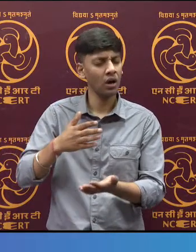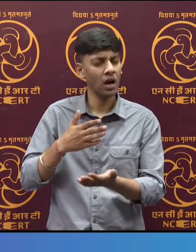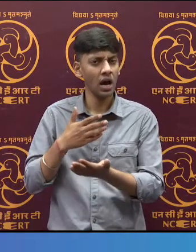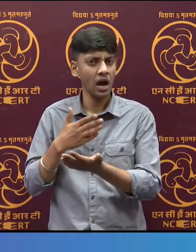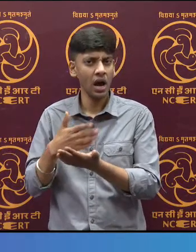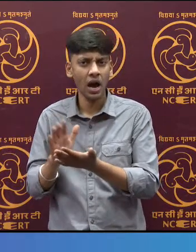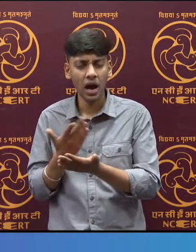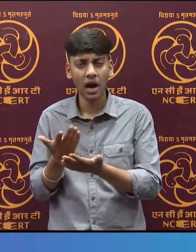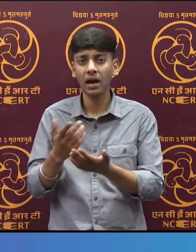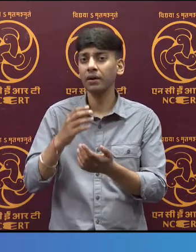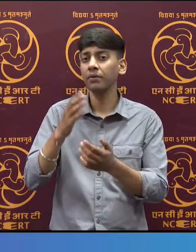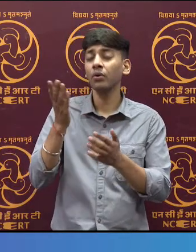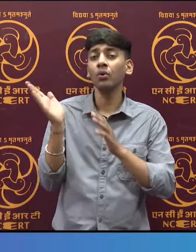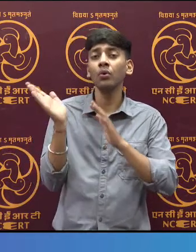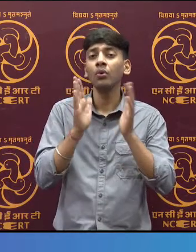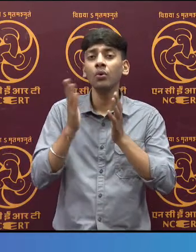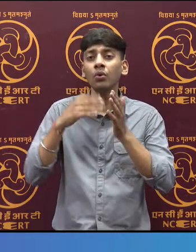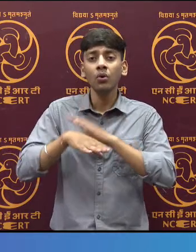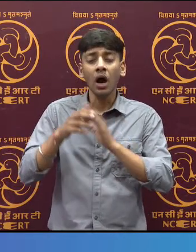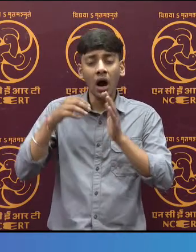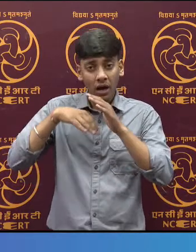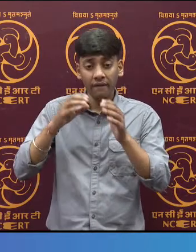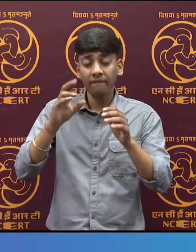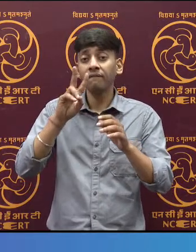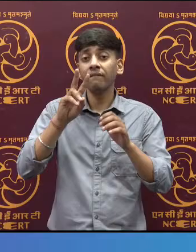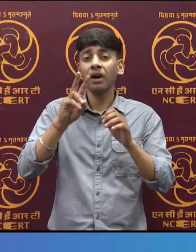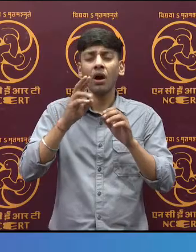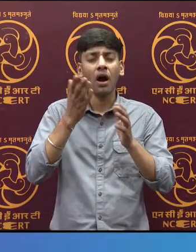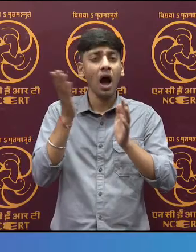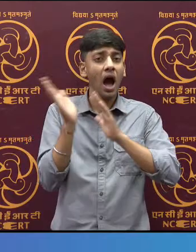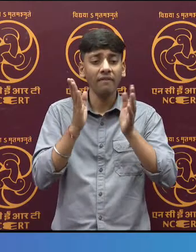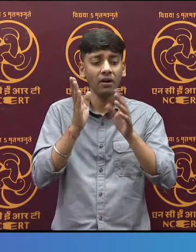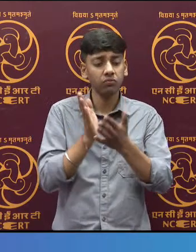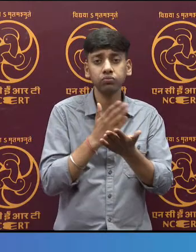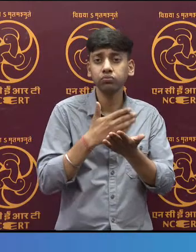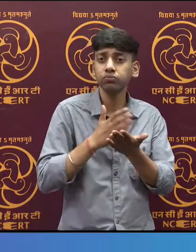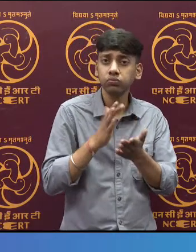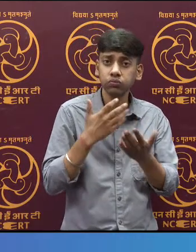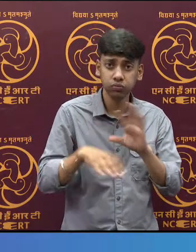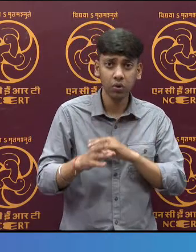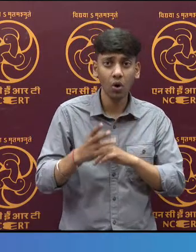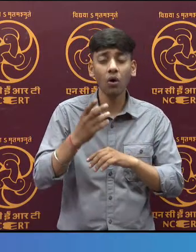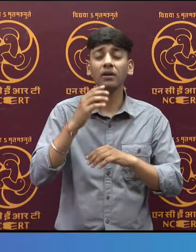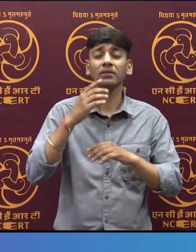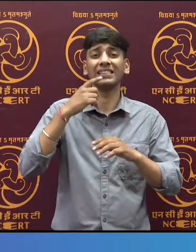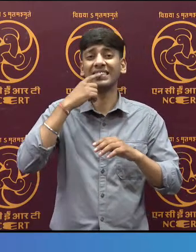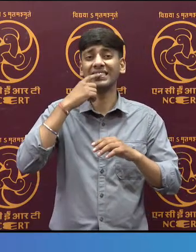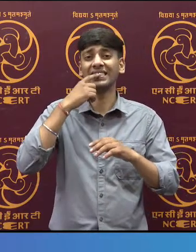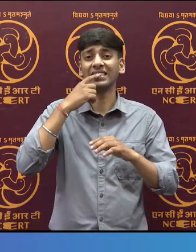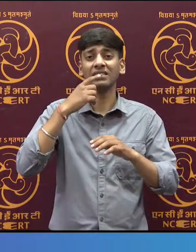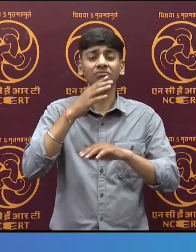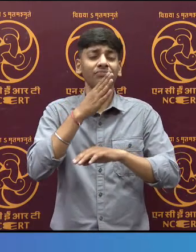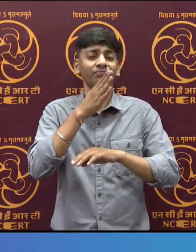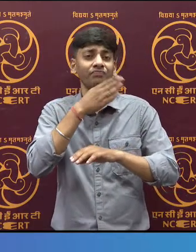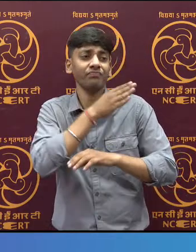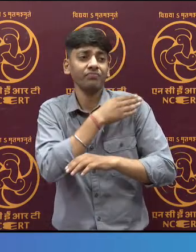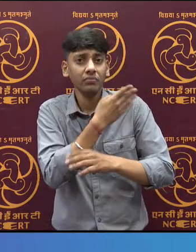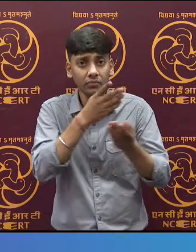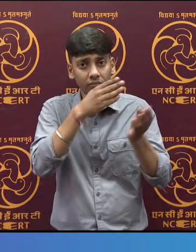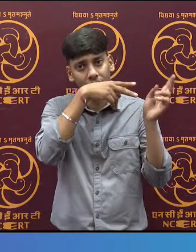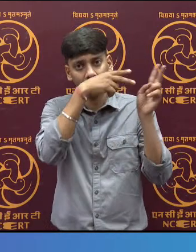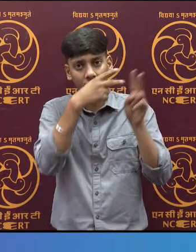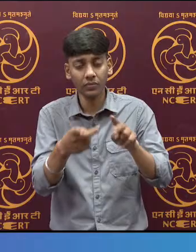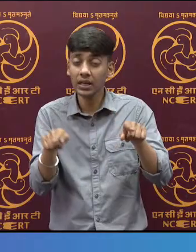air from that, if I create a vacuum in that, and then I drop a feather and a coin in the glass jar, And at the same